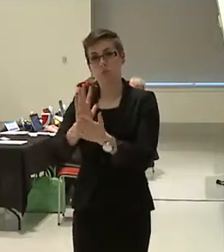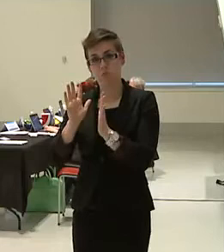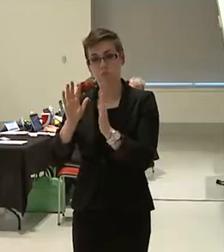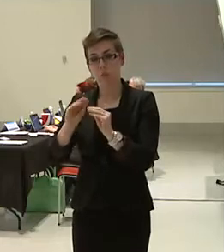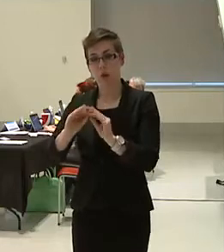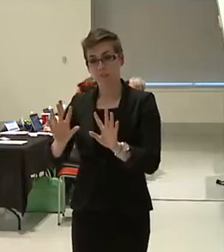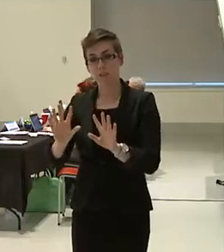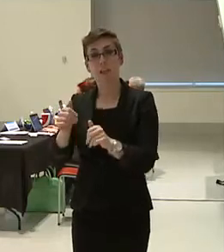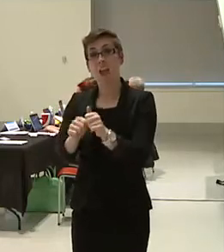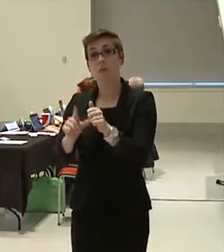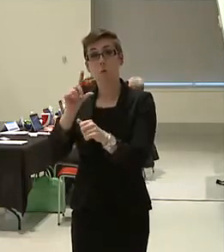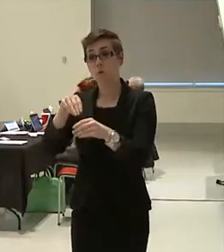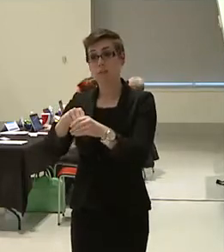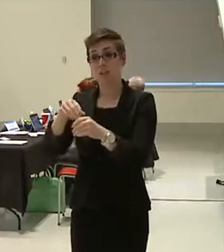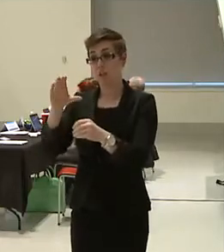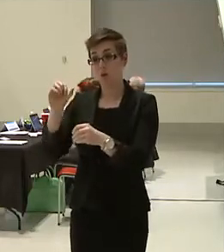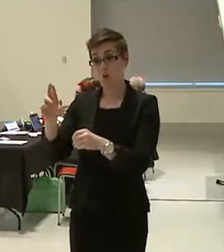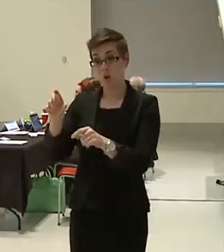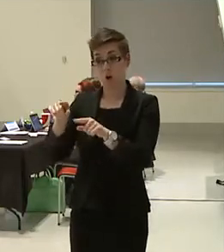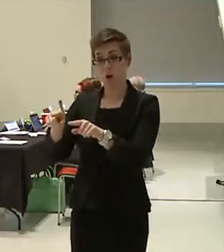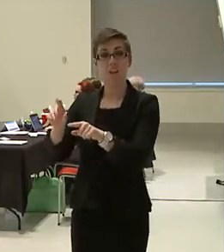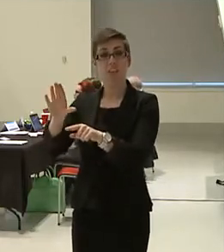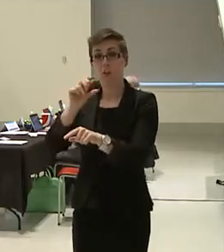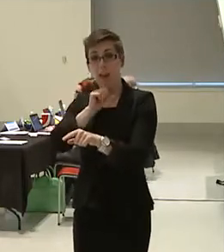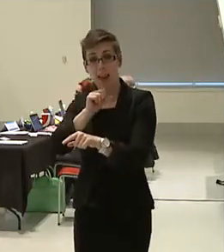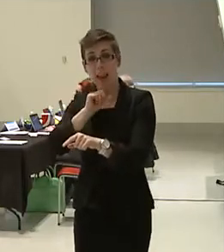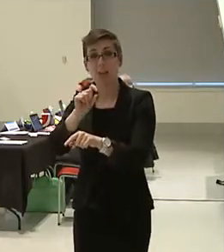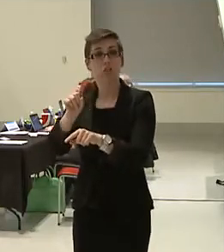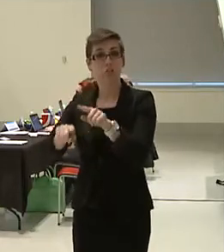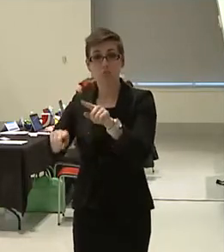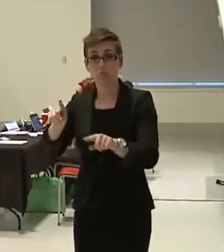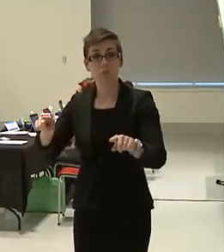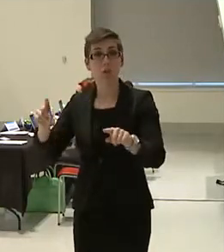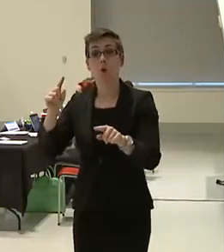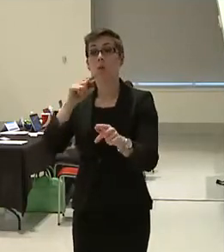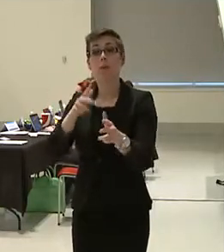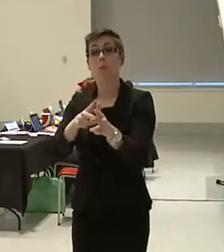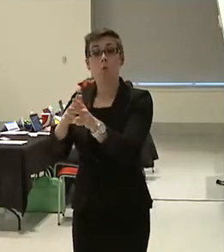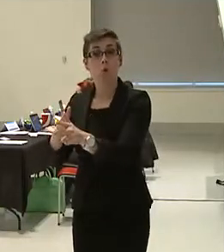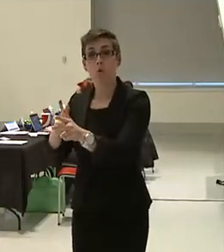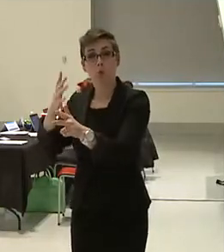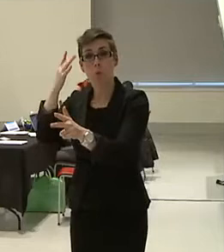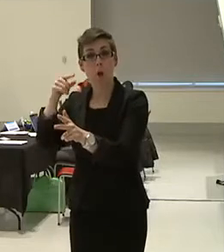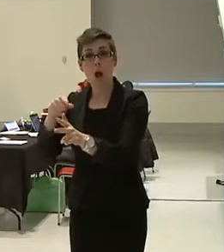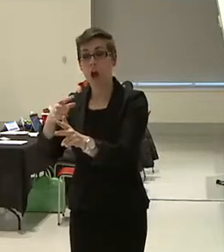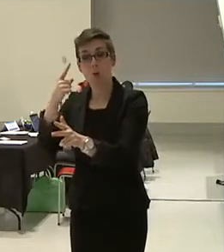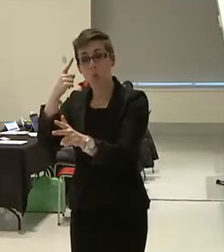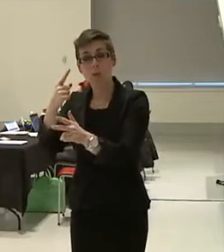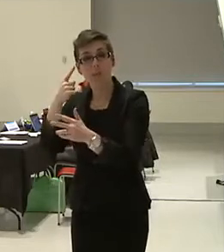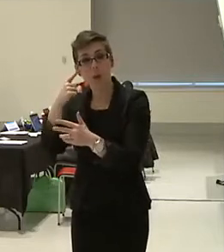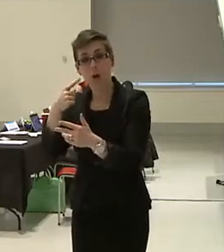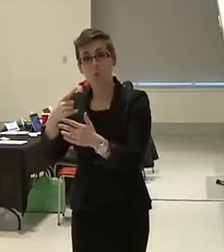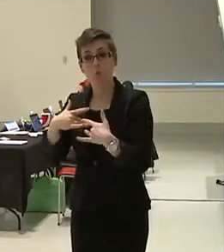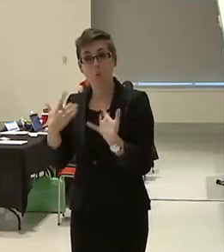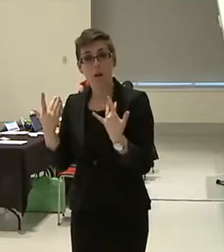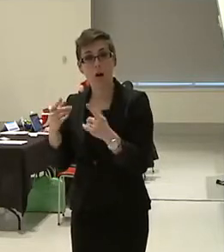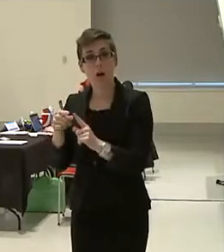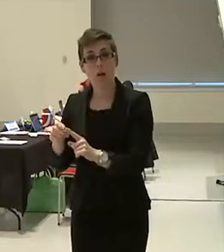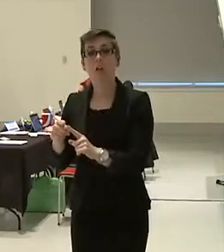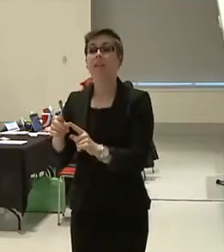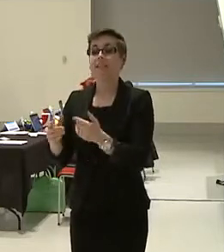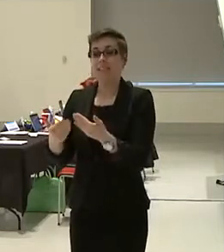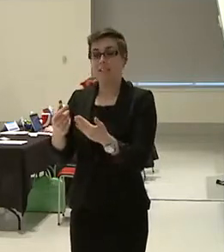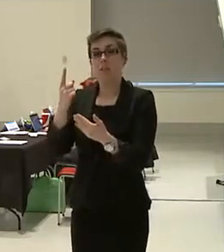everyone that was in the vehicle, ethnicity, age, things like that about who they pulled over, why they pulled them over, what they thought was going on. And it's very easy to release that